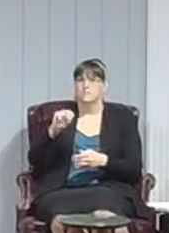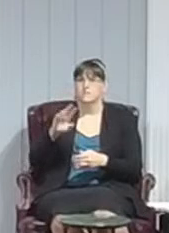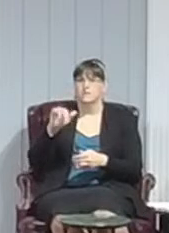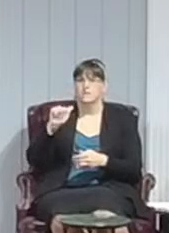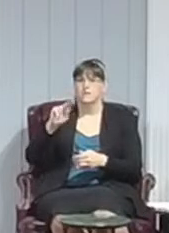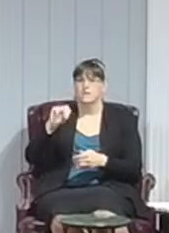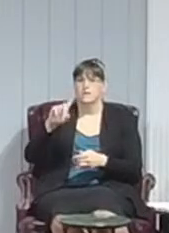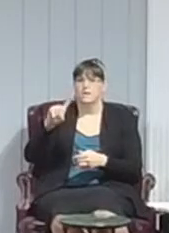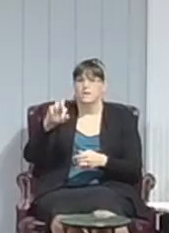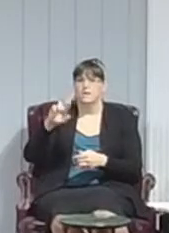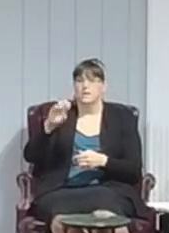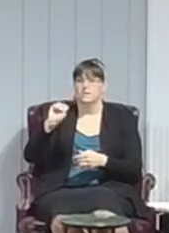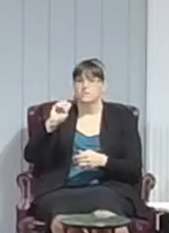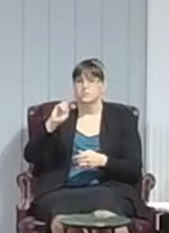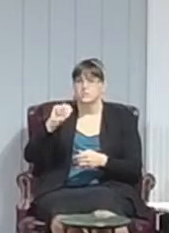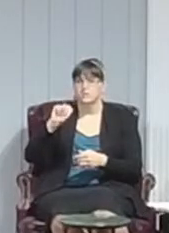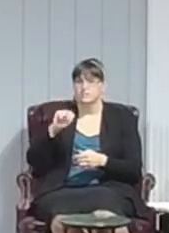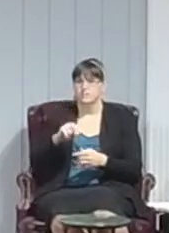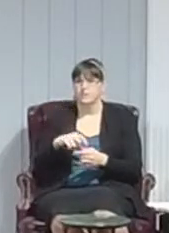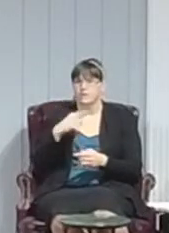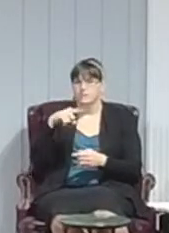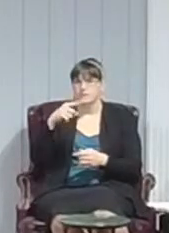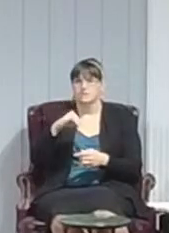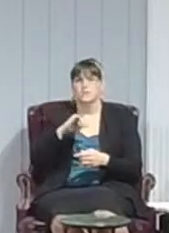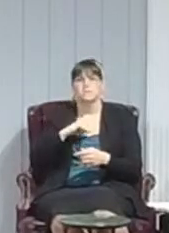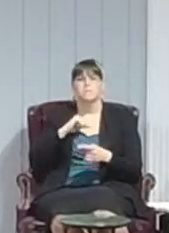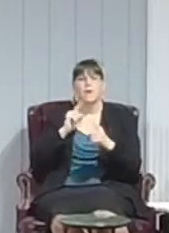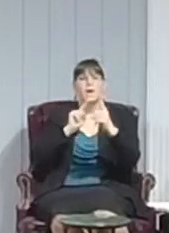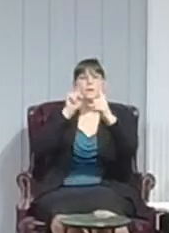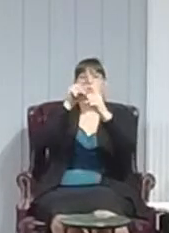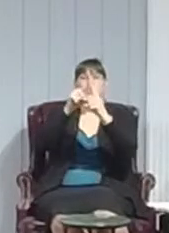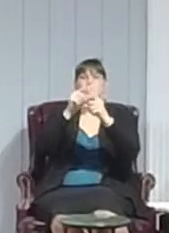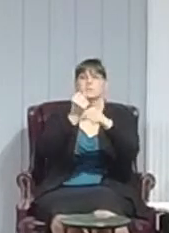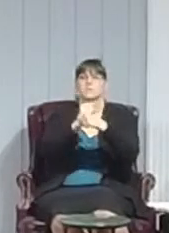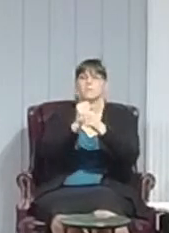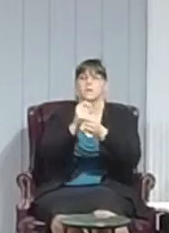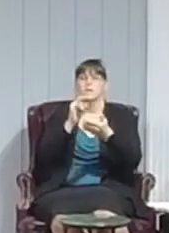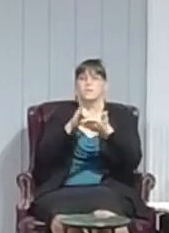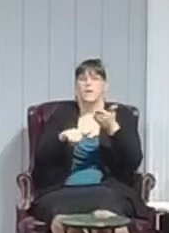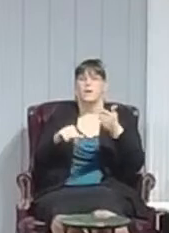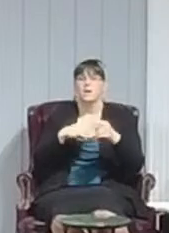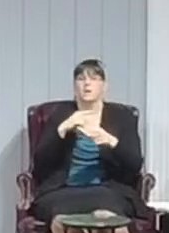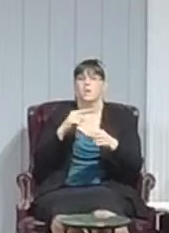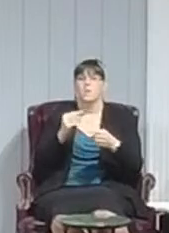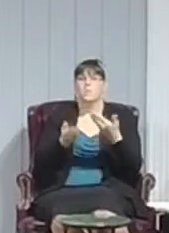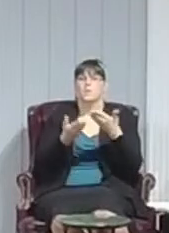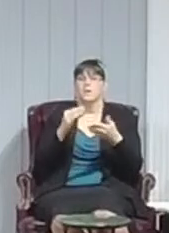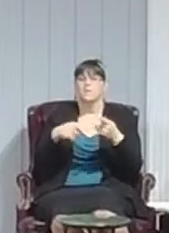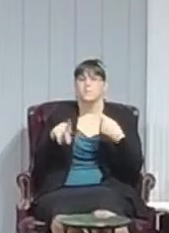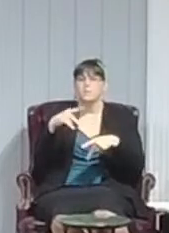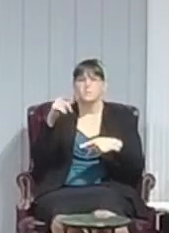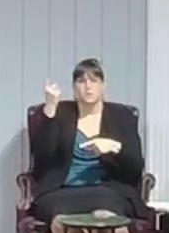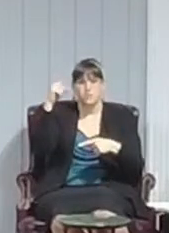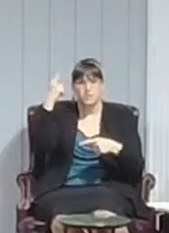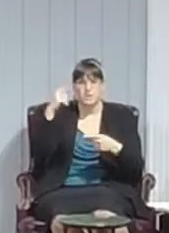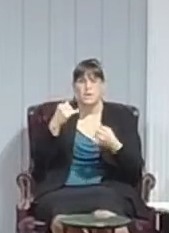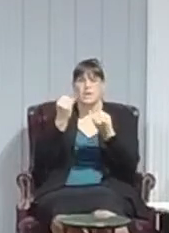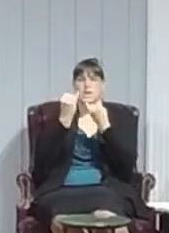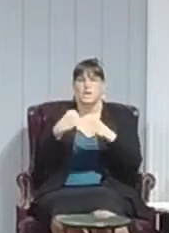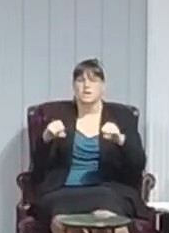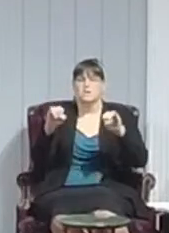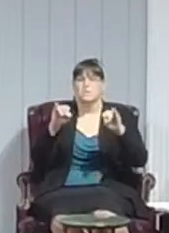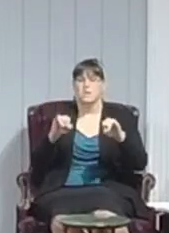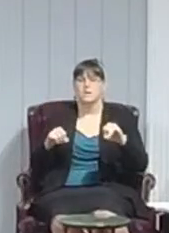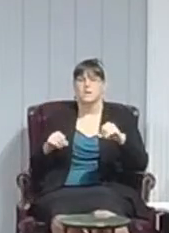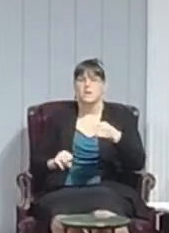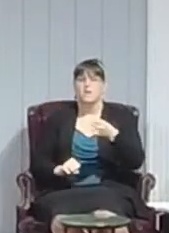him up. And he says, my goal is to make it so that whenever anyone thinks independent, fundamental, Bible-believing Baptist, they